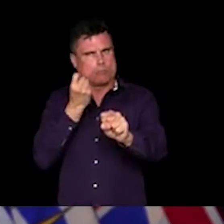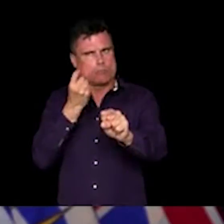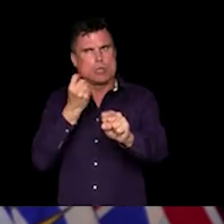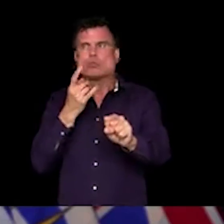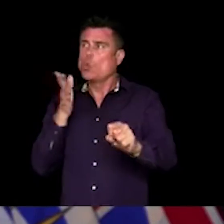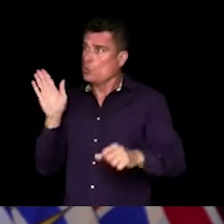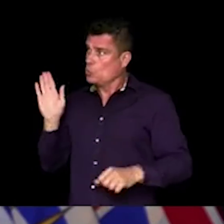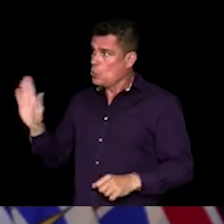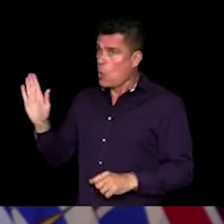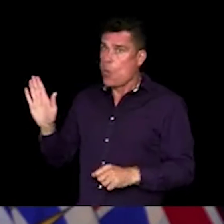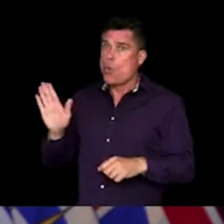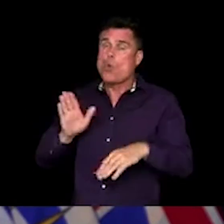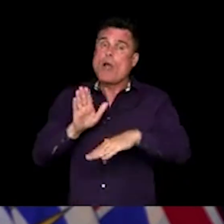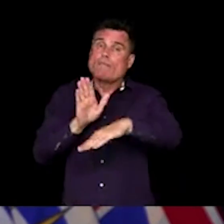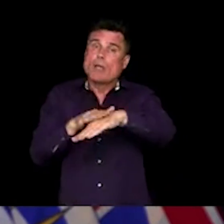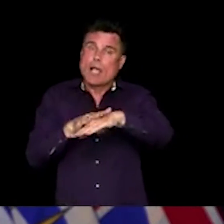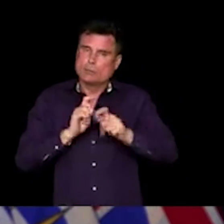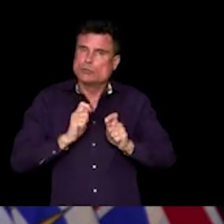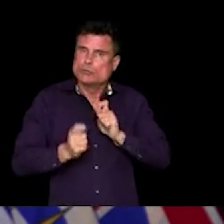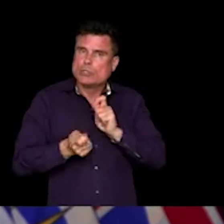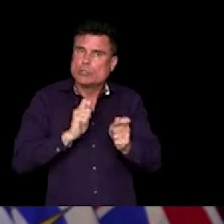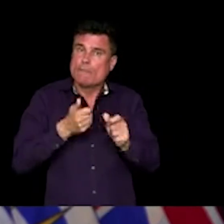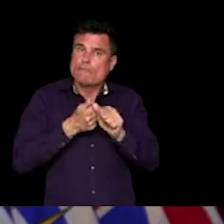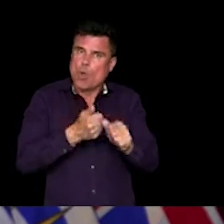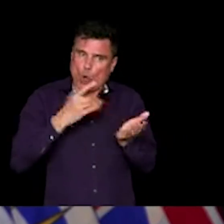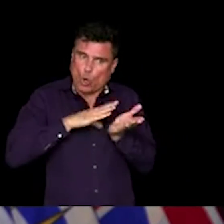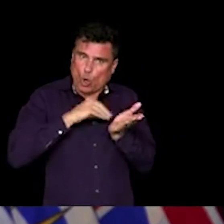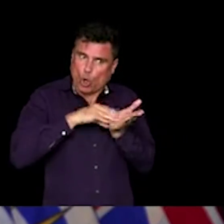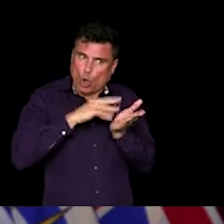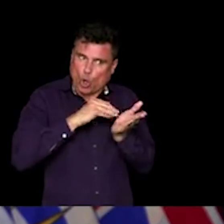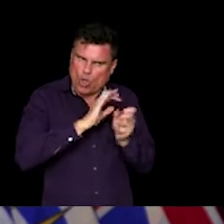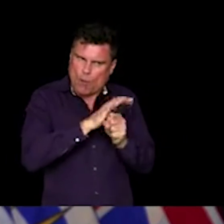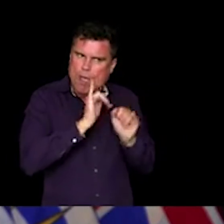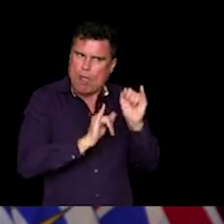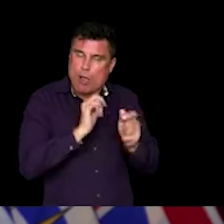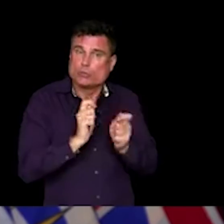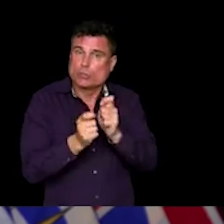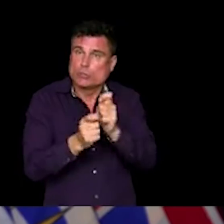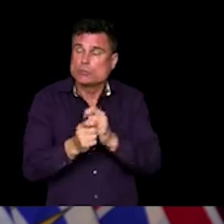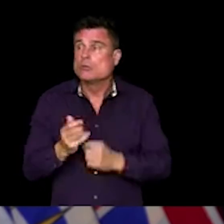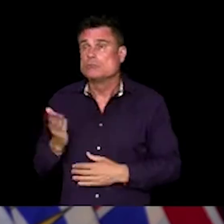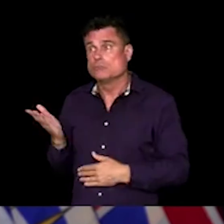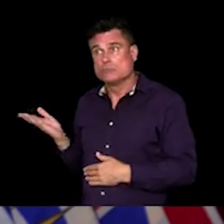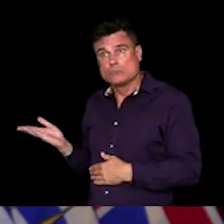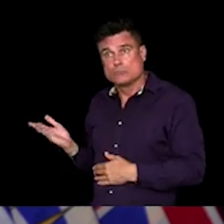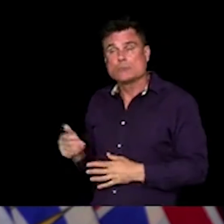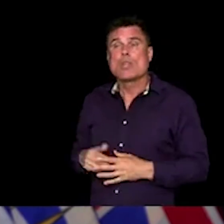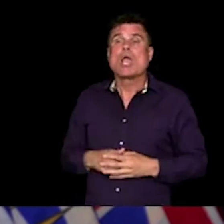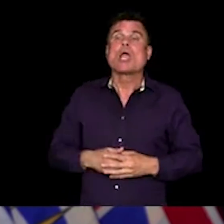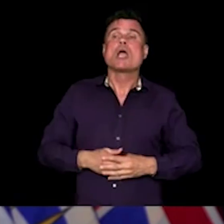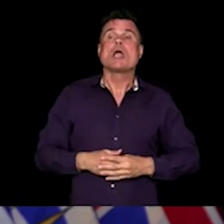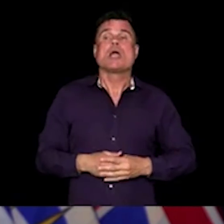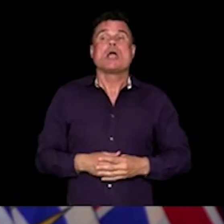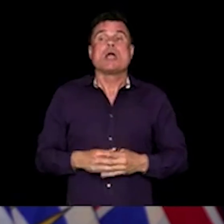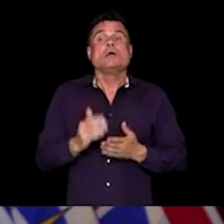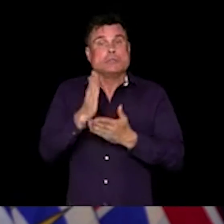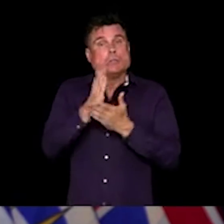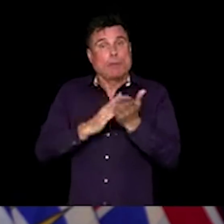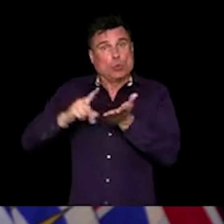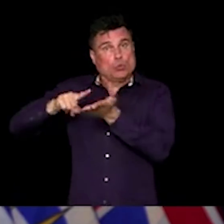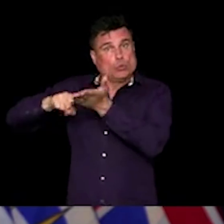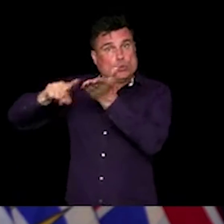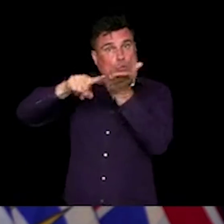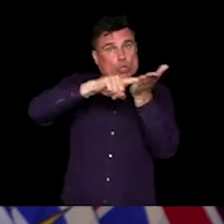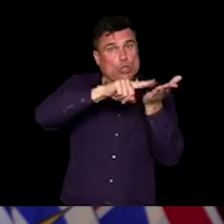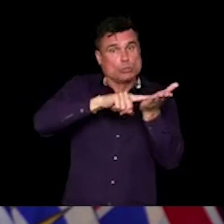There's evidence that shows that if you wear a mask, it can be irritating, and it means that people sometimes will be more likely to touch